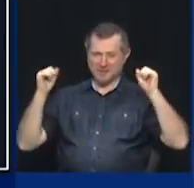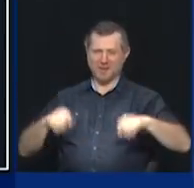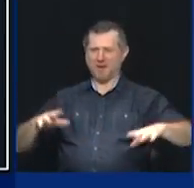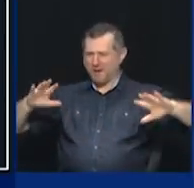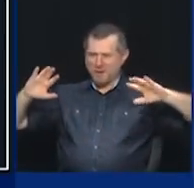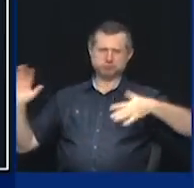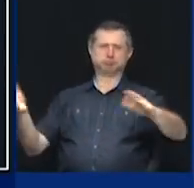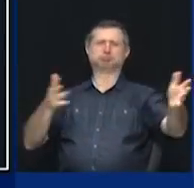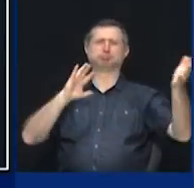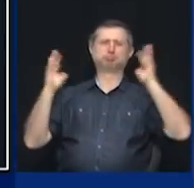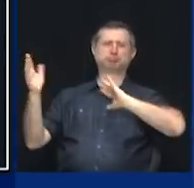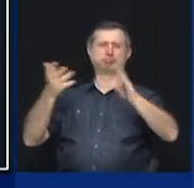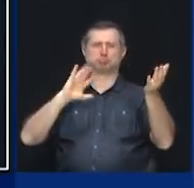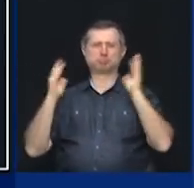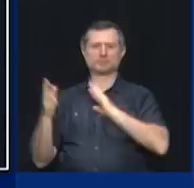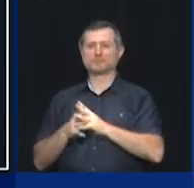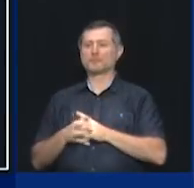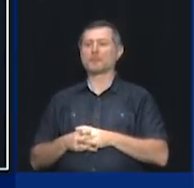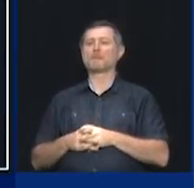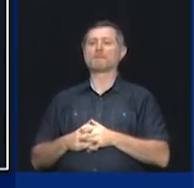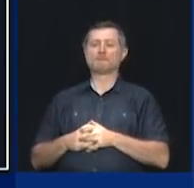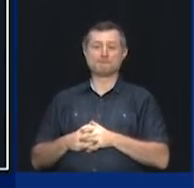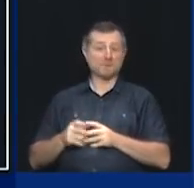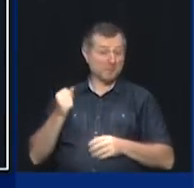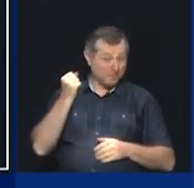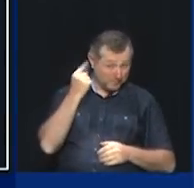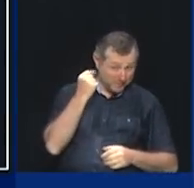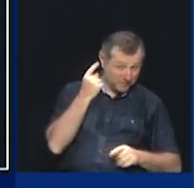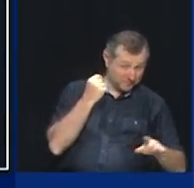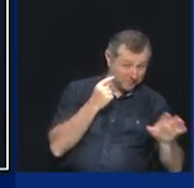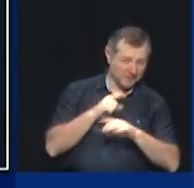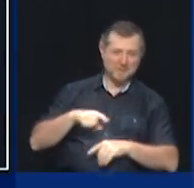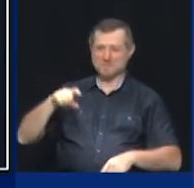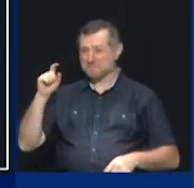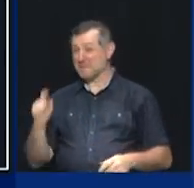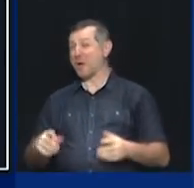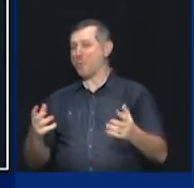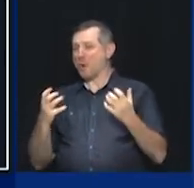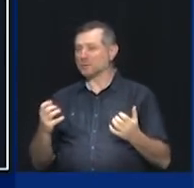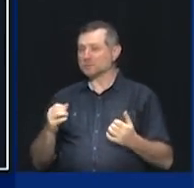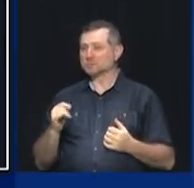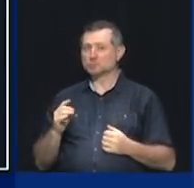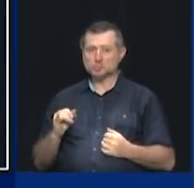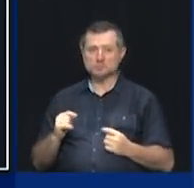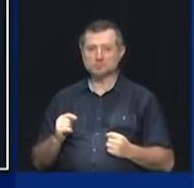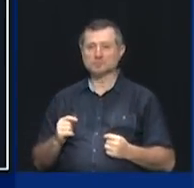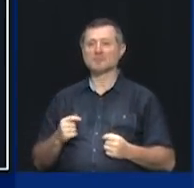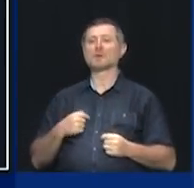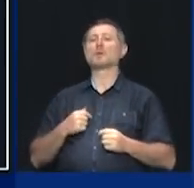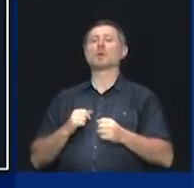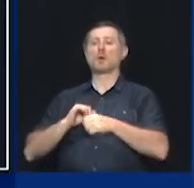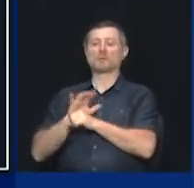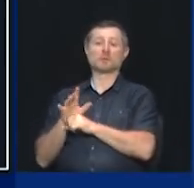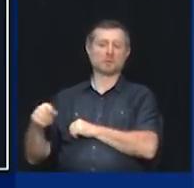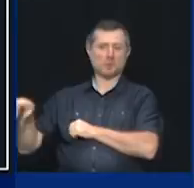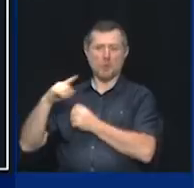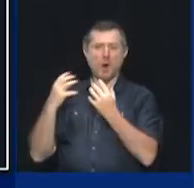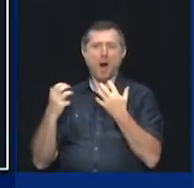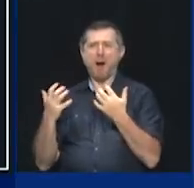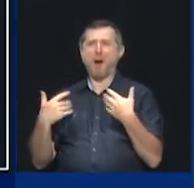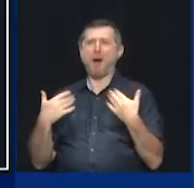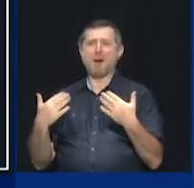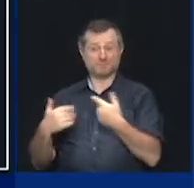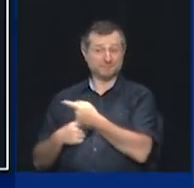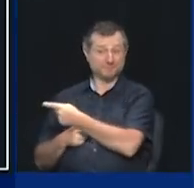We just have to want to do it. In COVID, people wanted to do it because it was